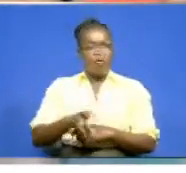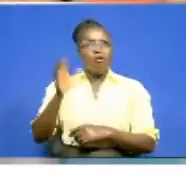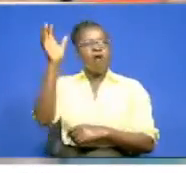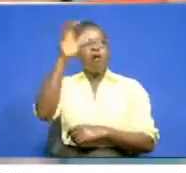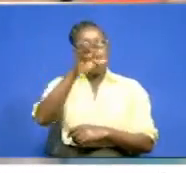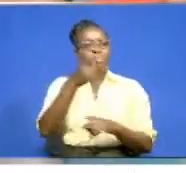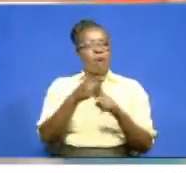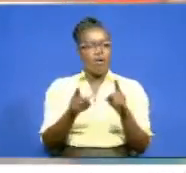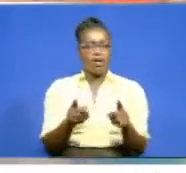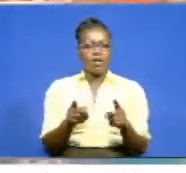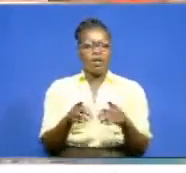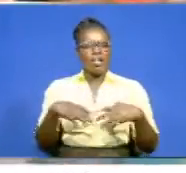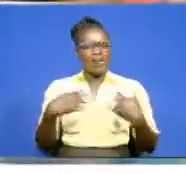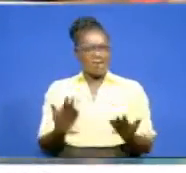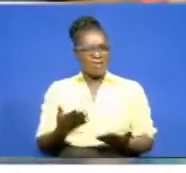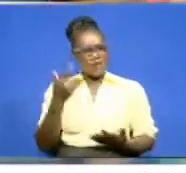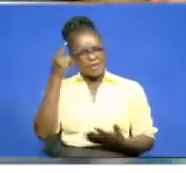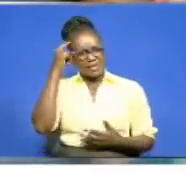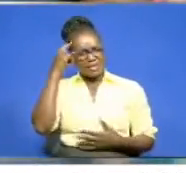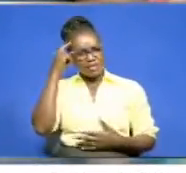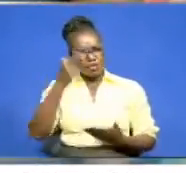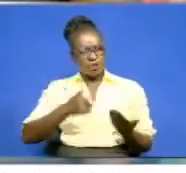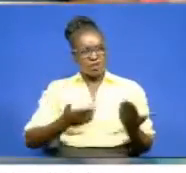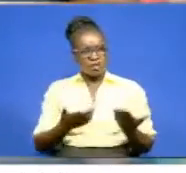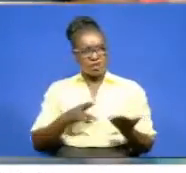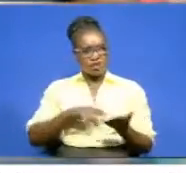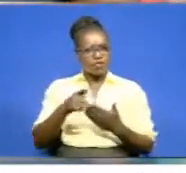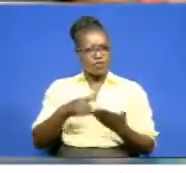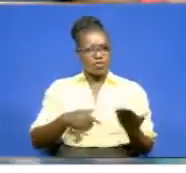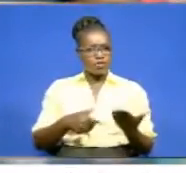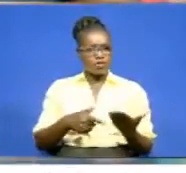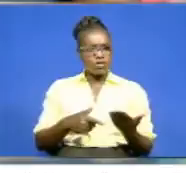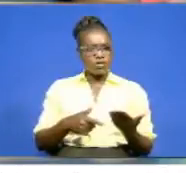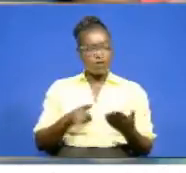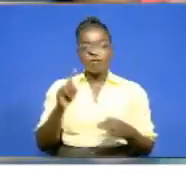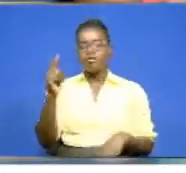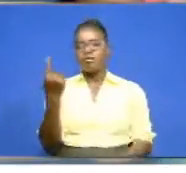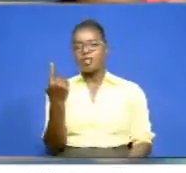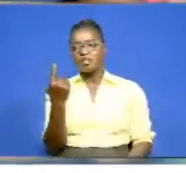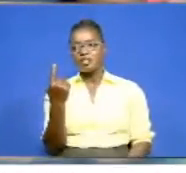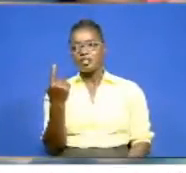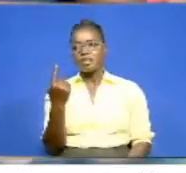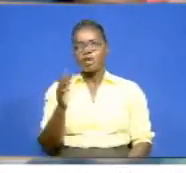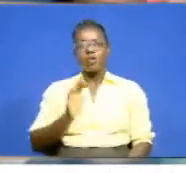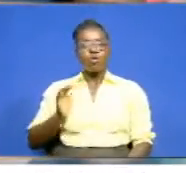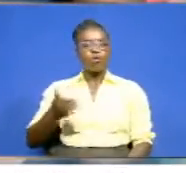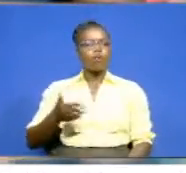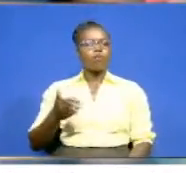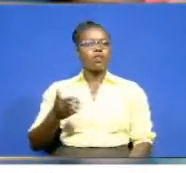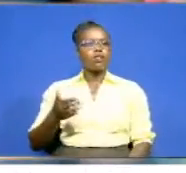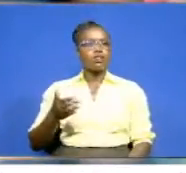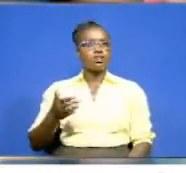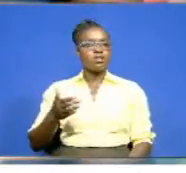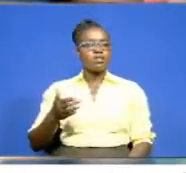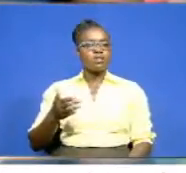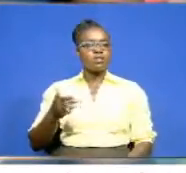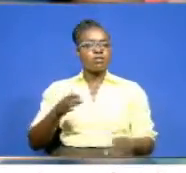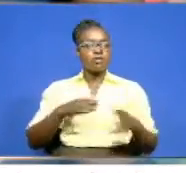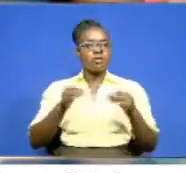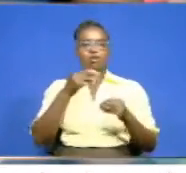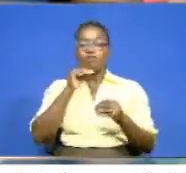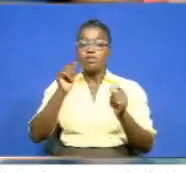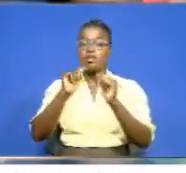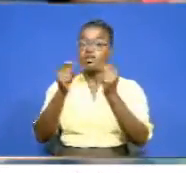but what do you think this means for them, for Liz to become the first, you know, woman coach to actually take the men's